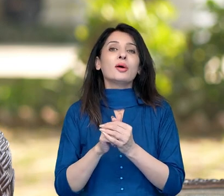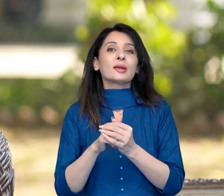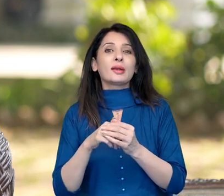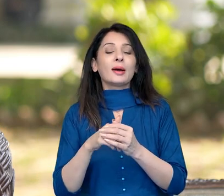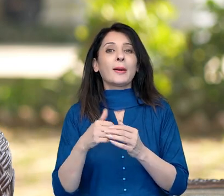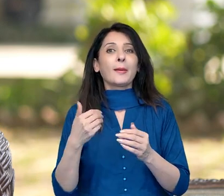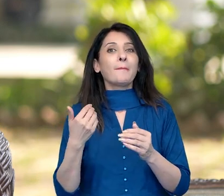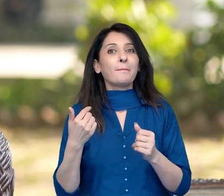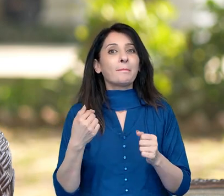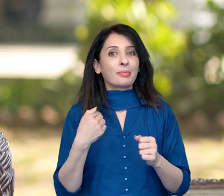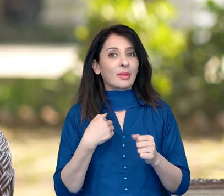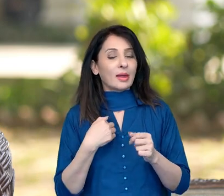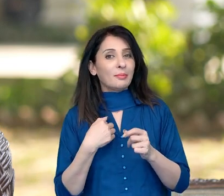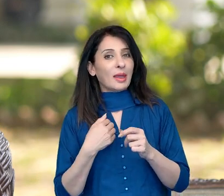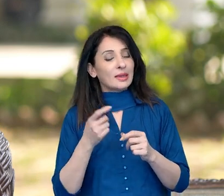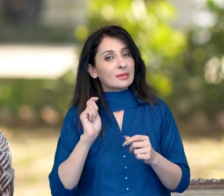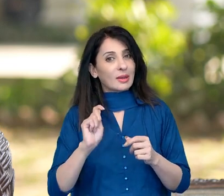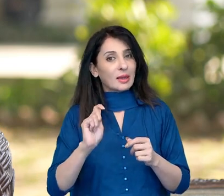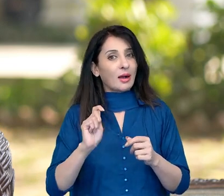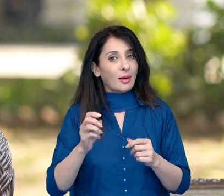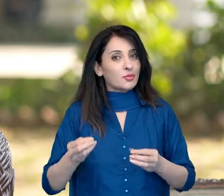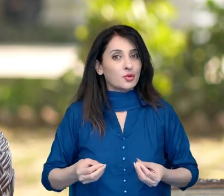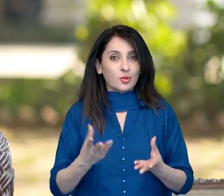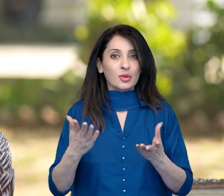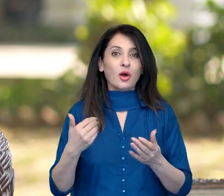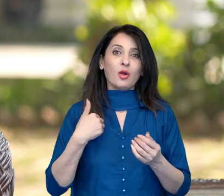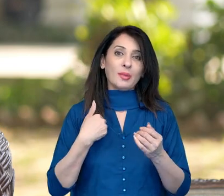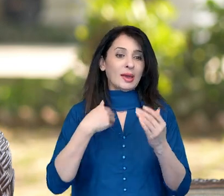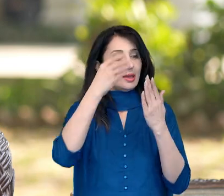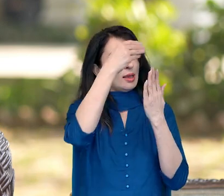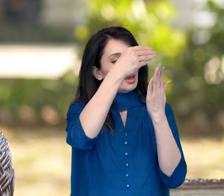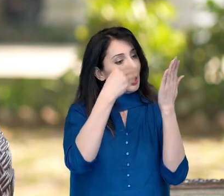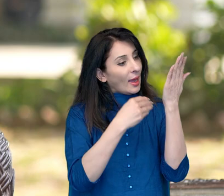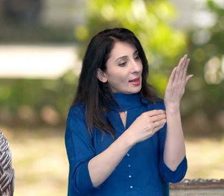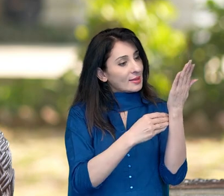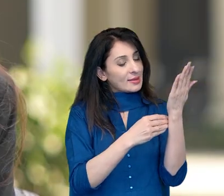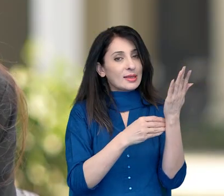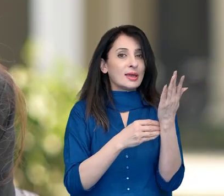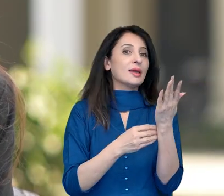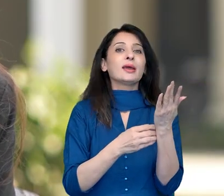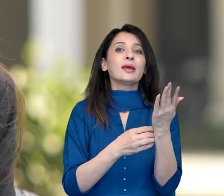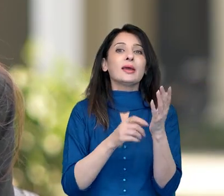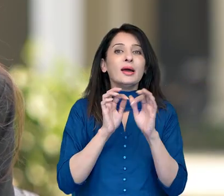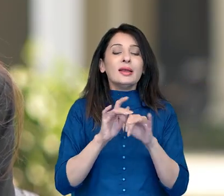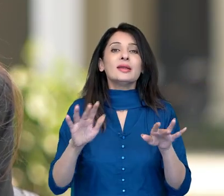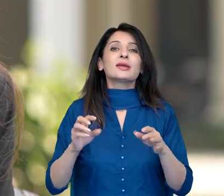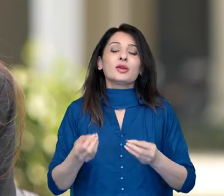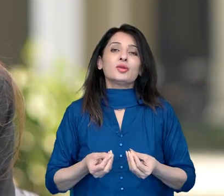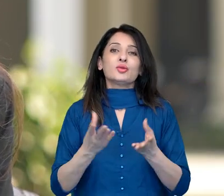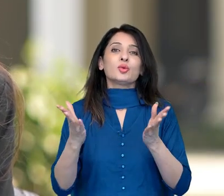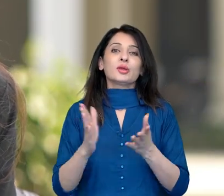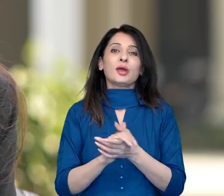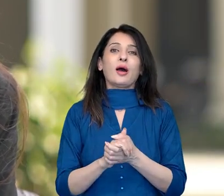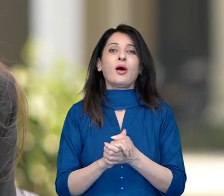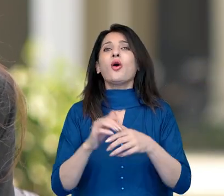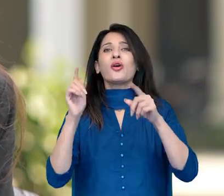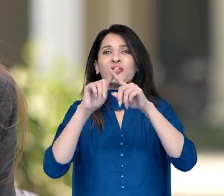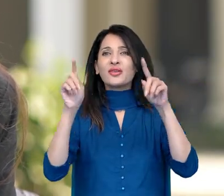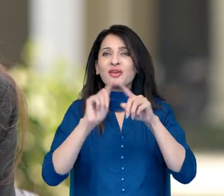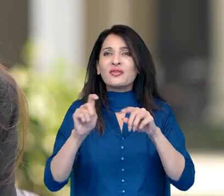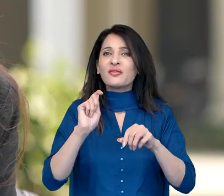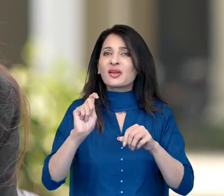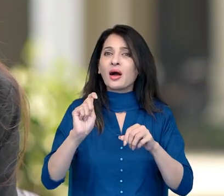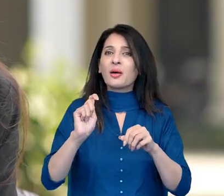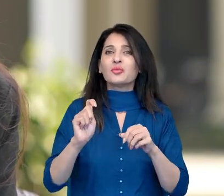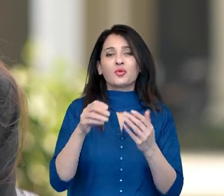I'm applying to this program, and started working on my essays and did better activities which could kind